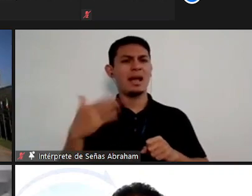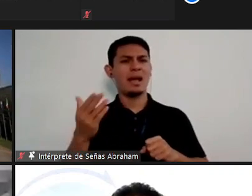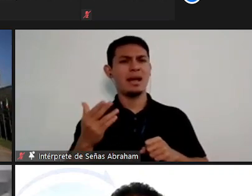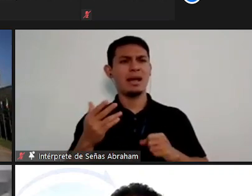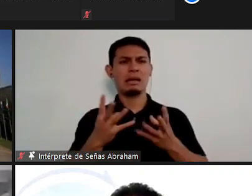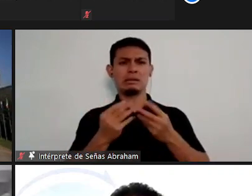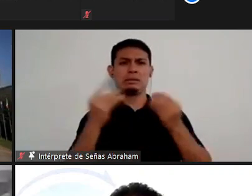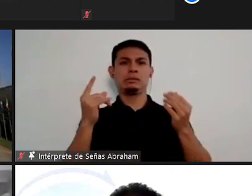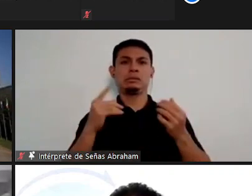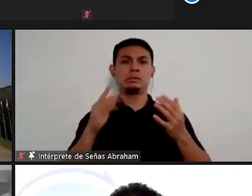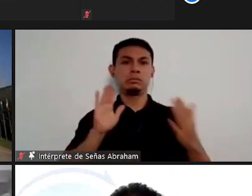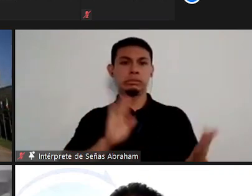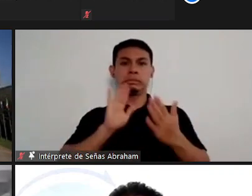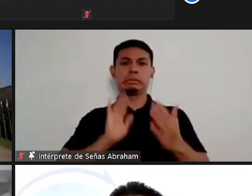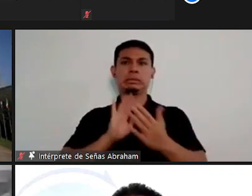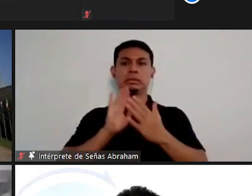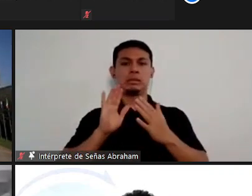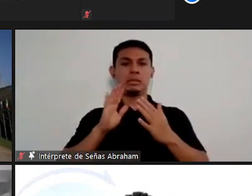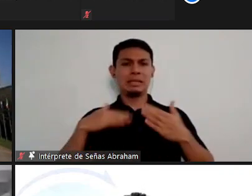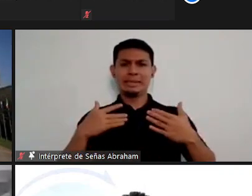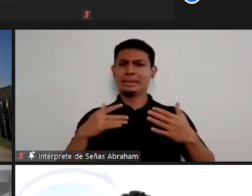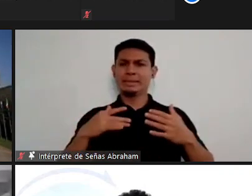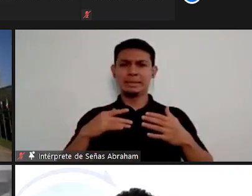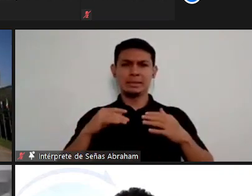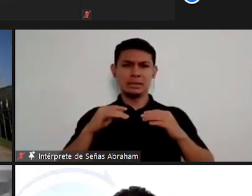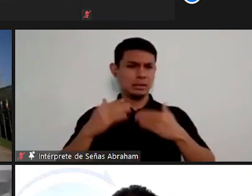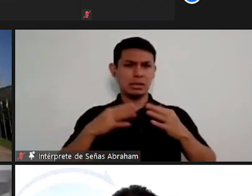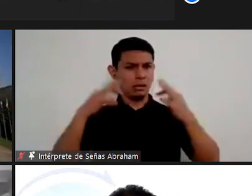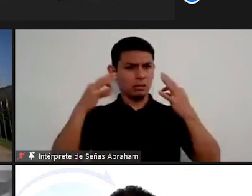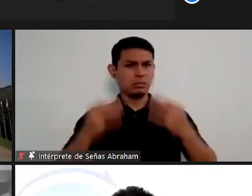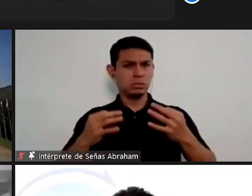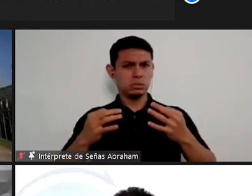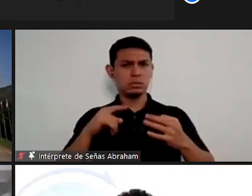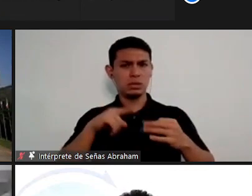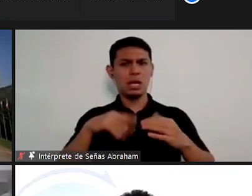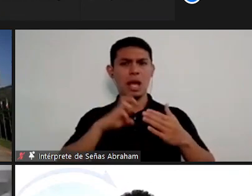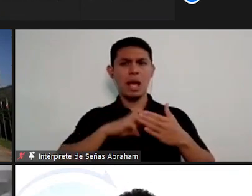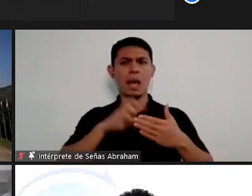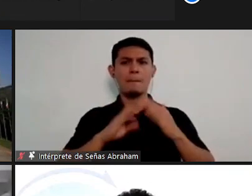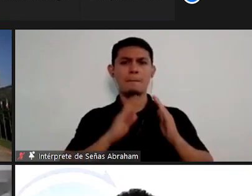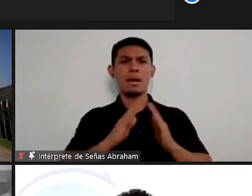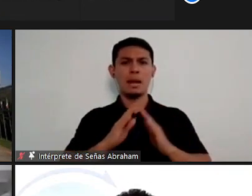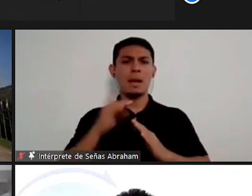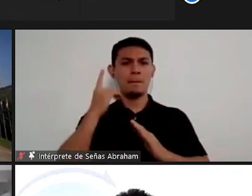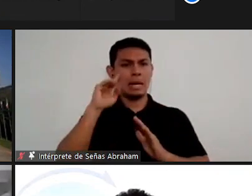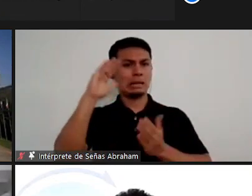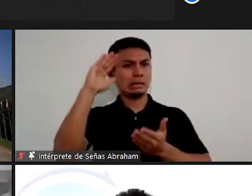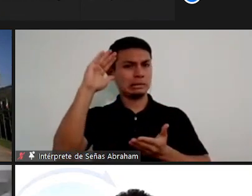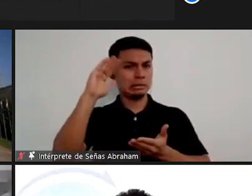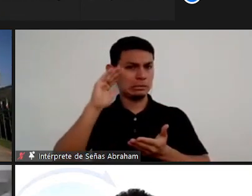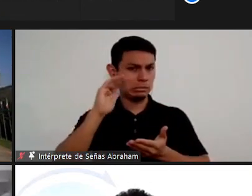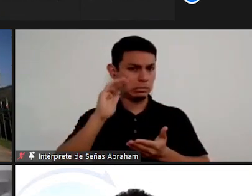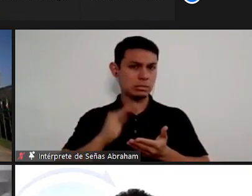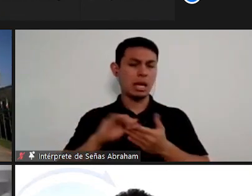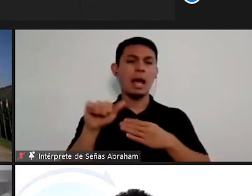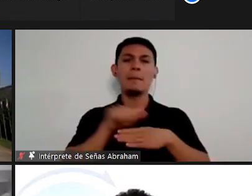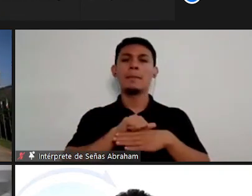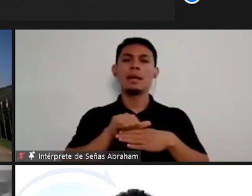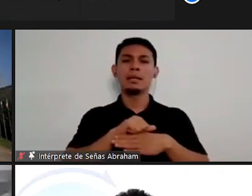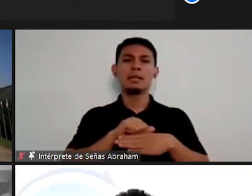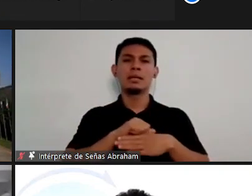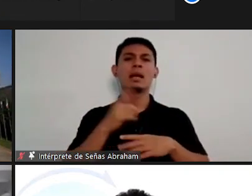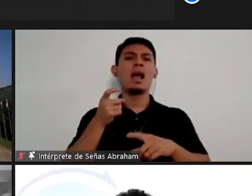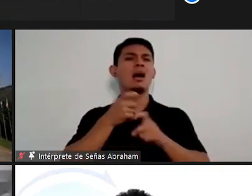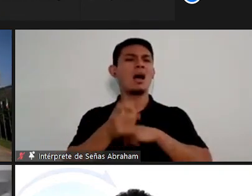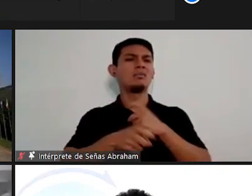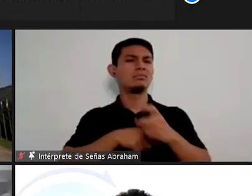still major challenges that you have for these plans to become effective to diminish in